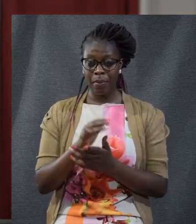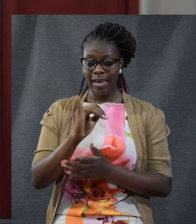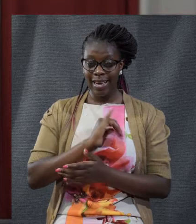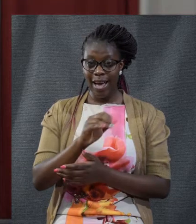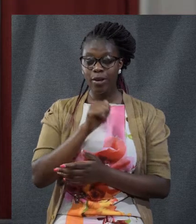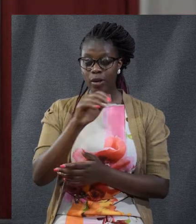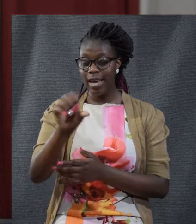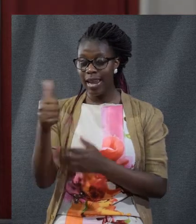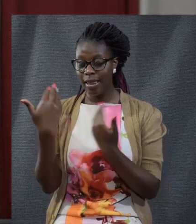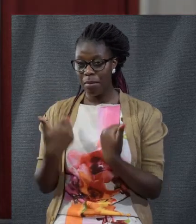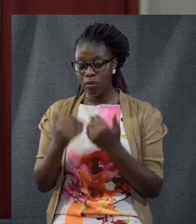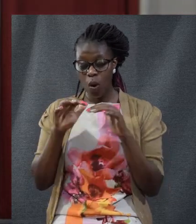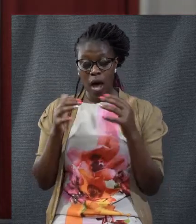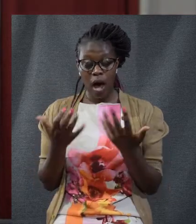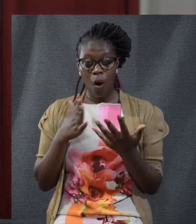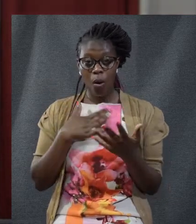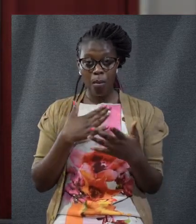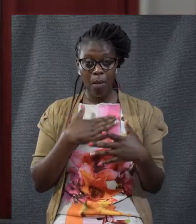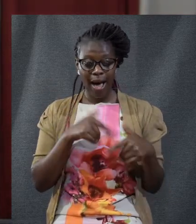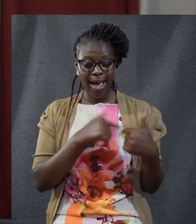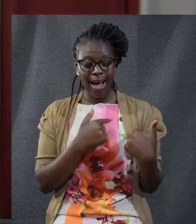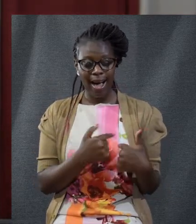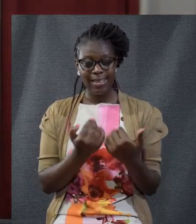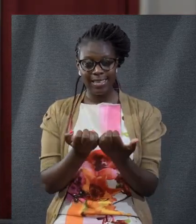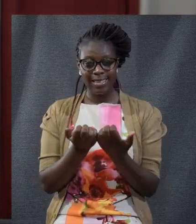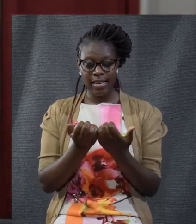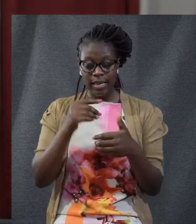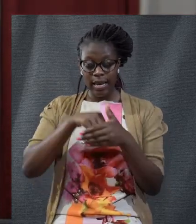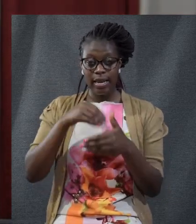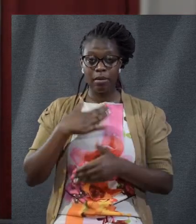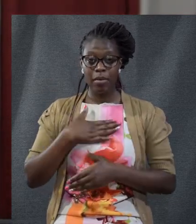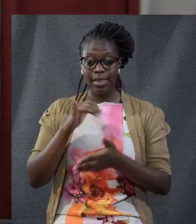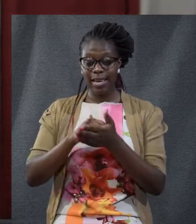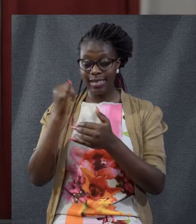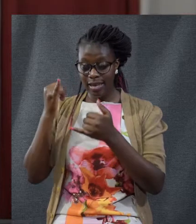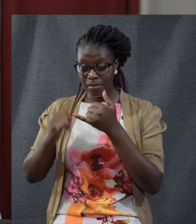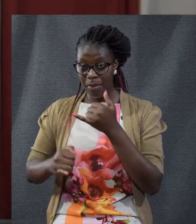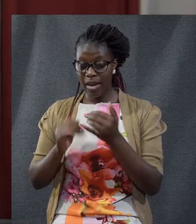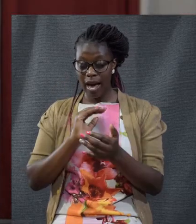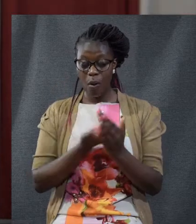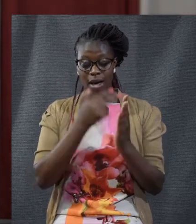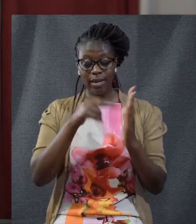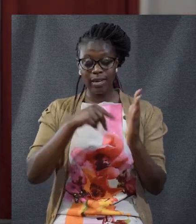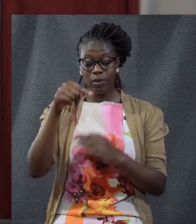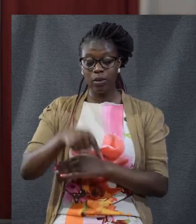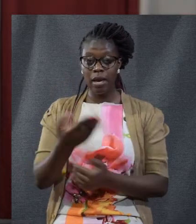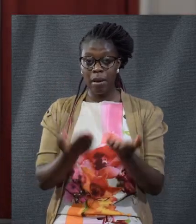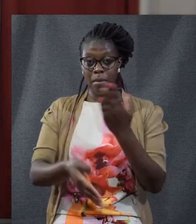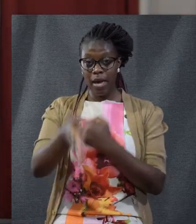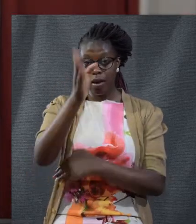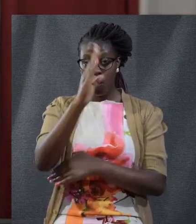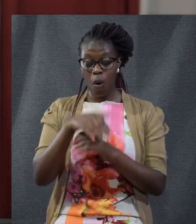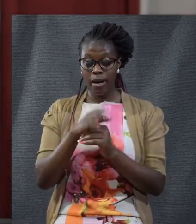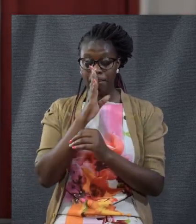I, not another. How my heart yearns within me. That's the end of our reading today. May God